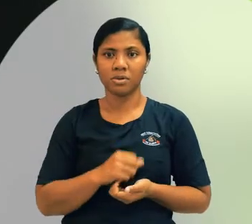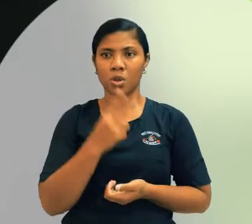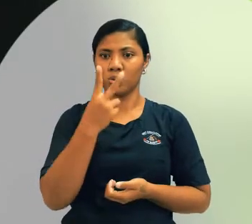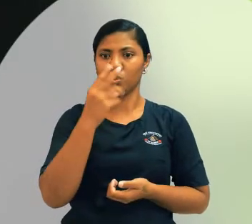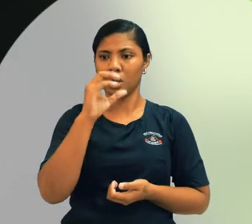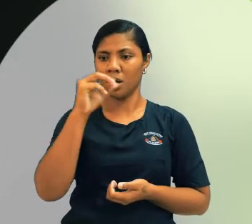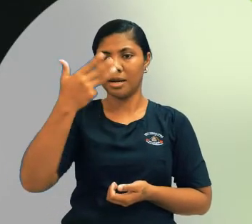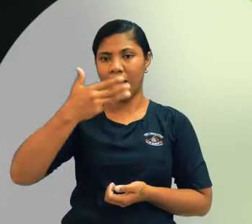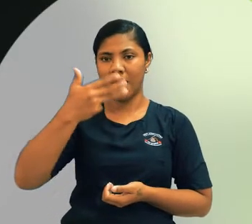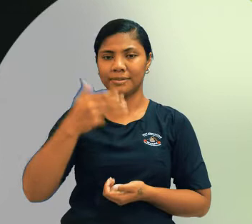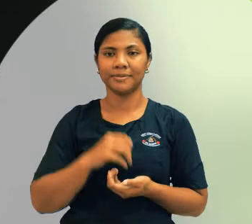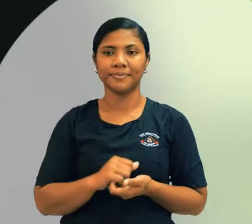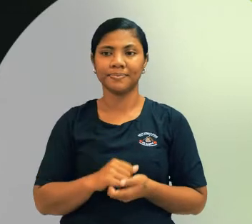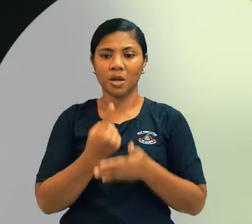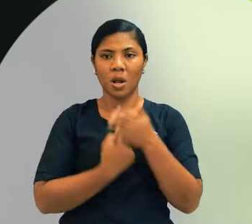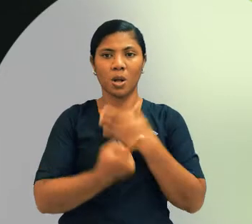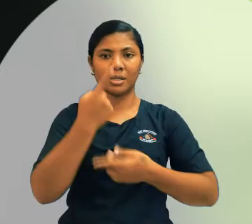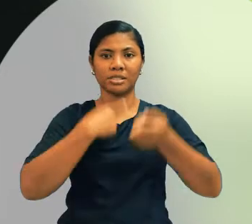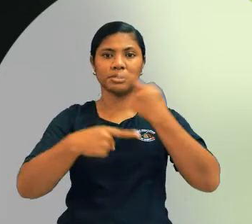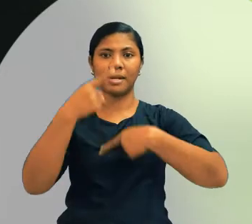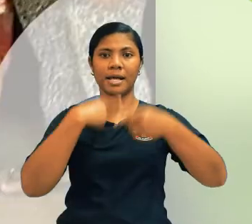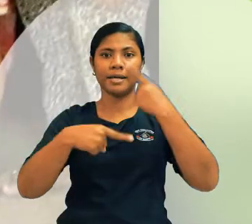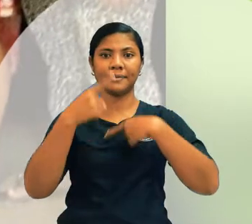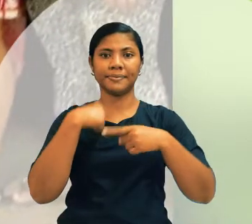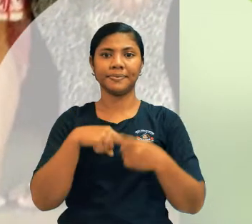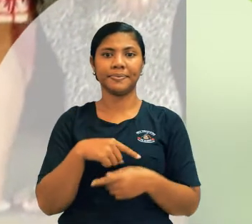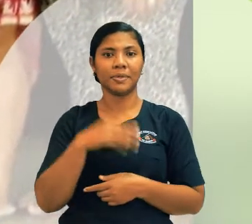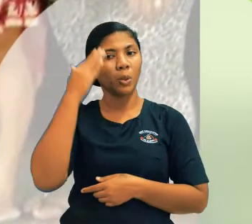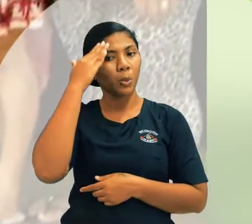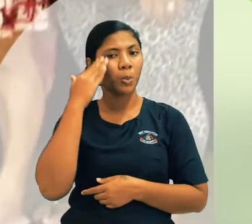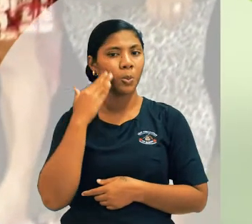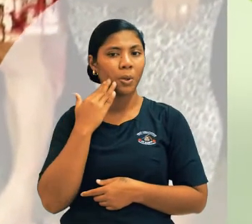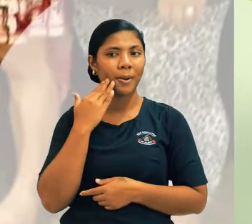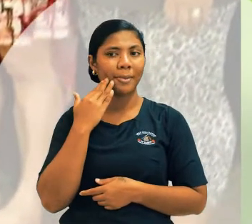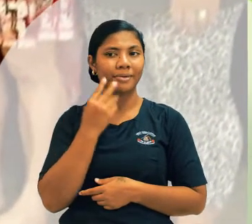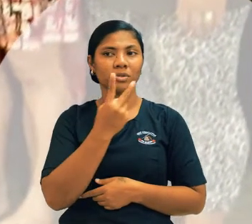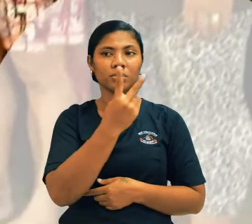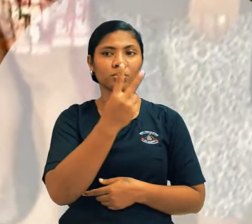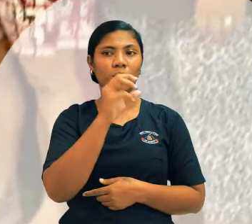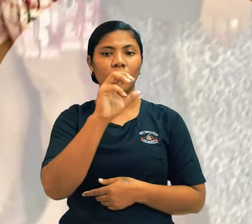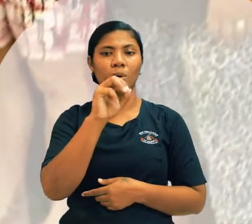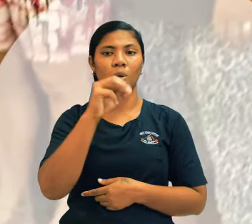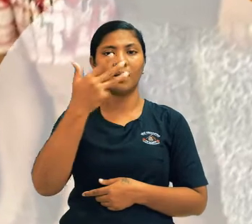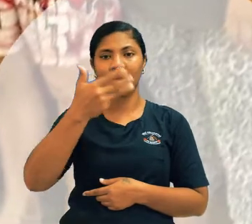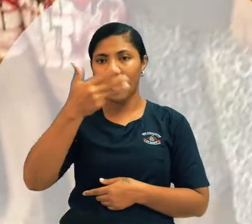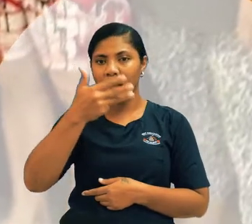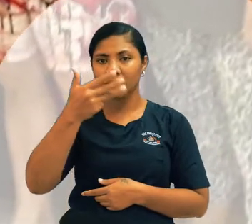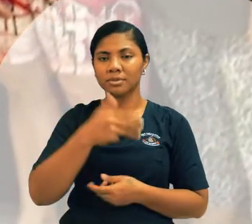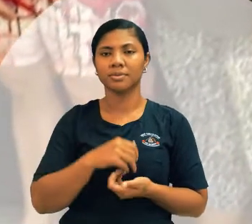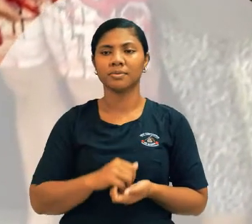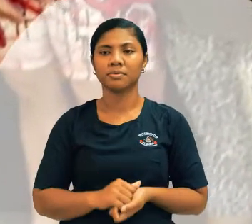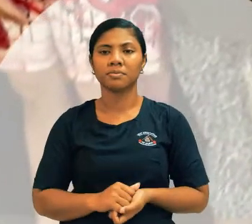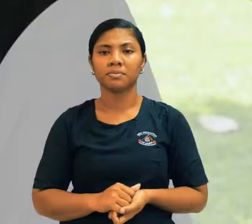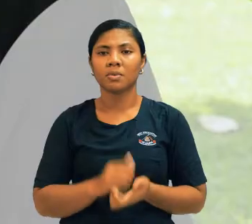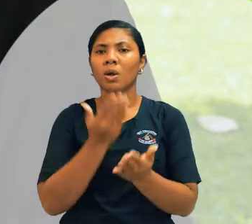masino November na tuva atwa imo New Zealand mo ngaluenga fa vai tiny o famonianga maile